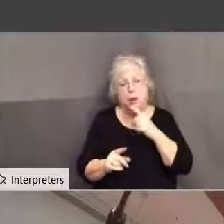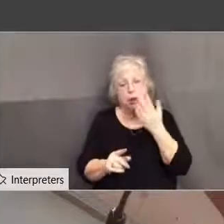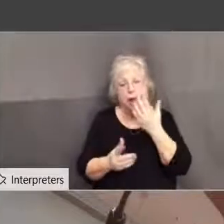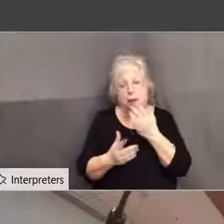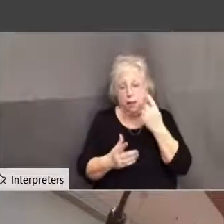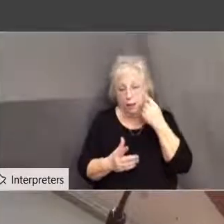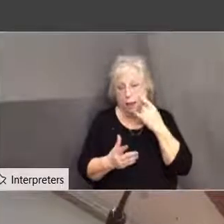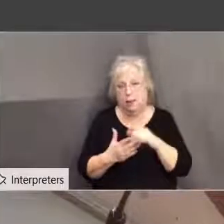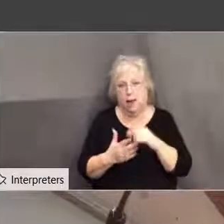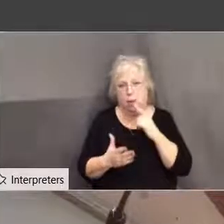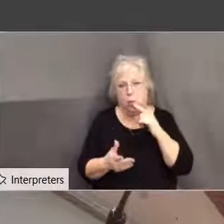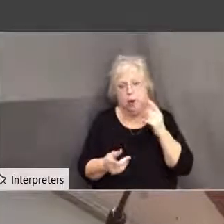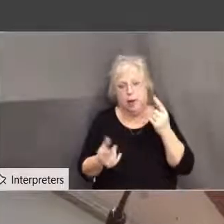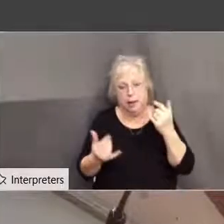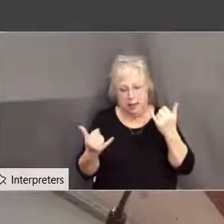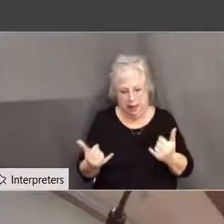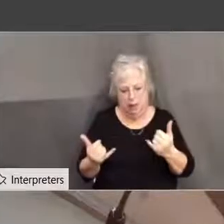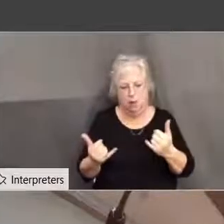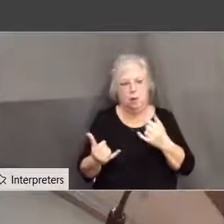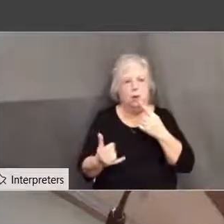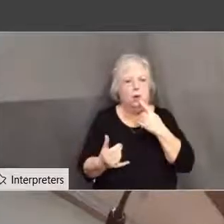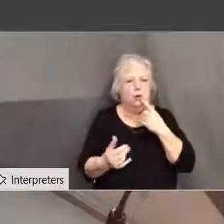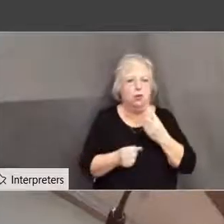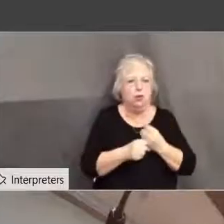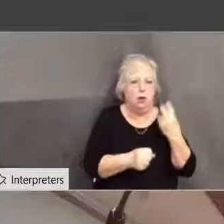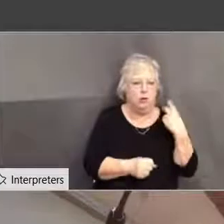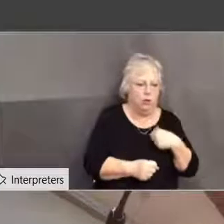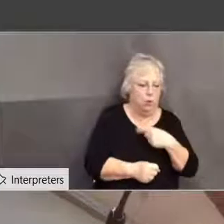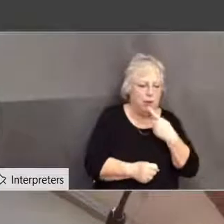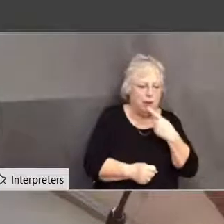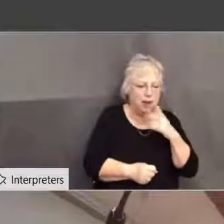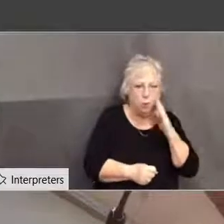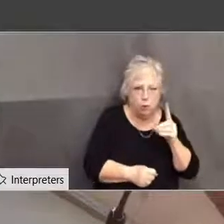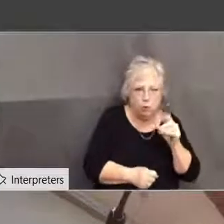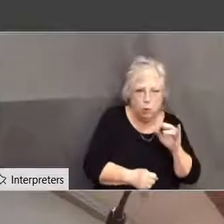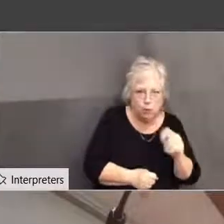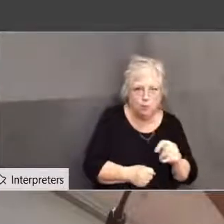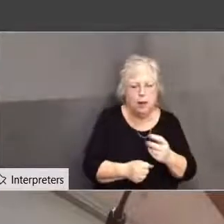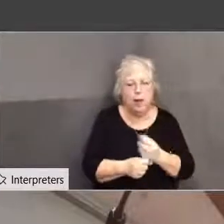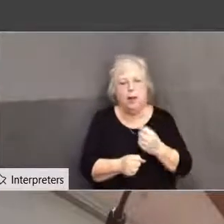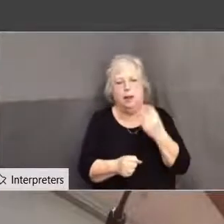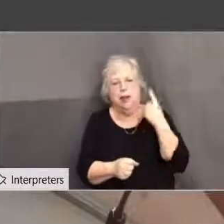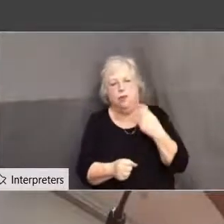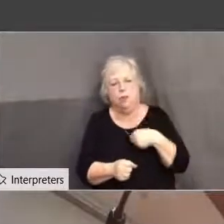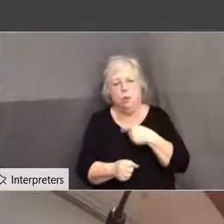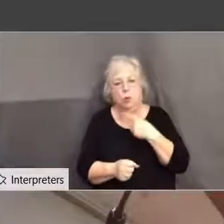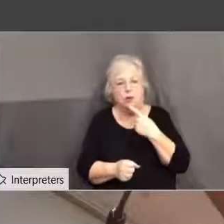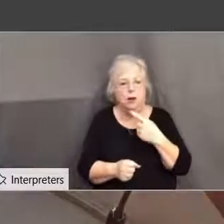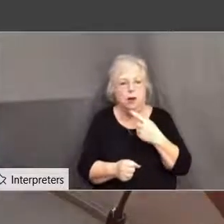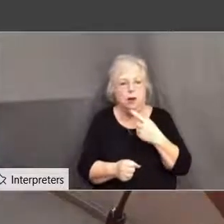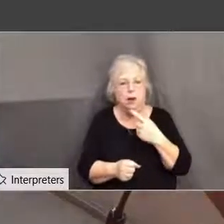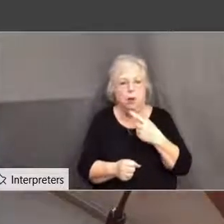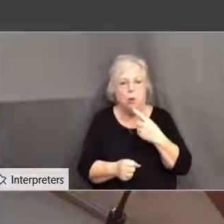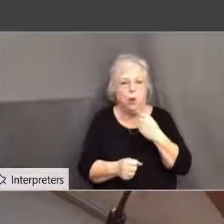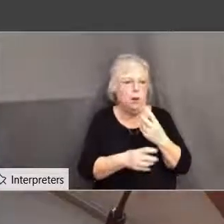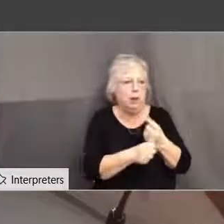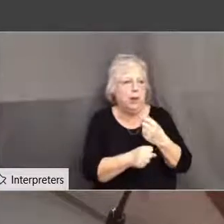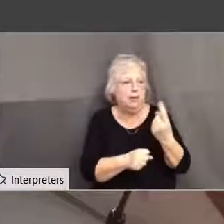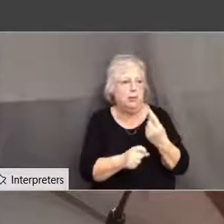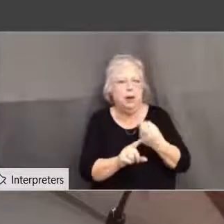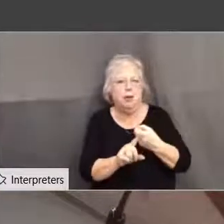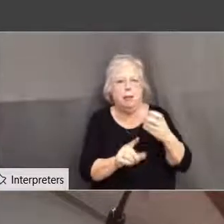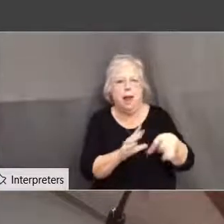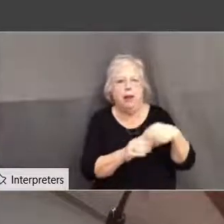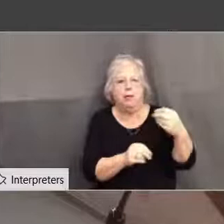ago. Last year we said we were going to get somebody on the side to help do it, and they're still out there with exactly what